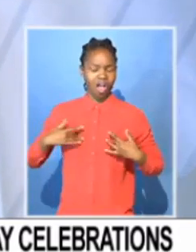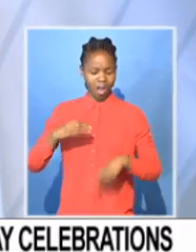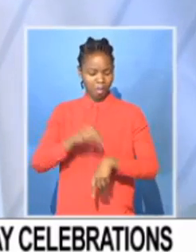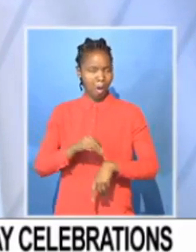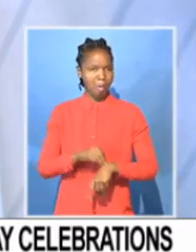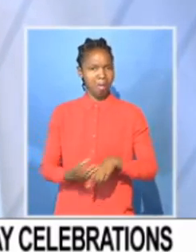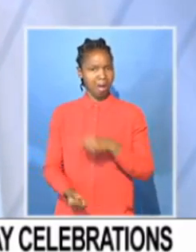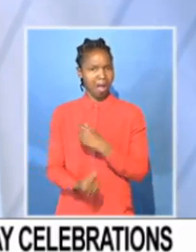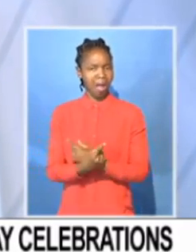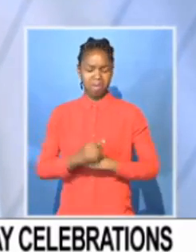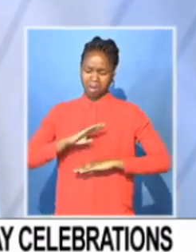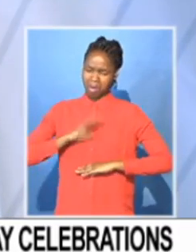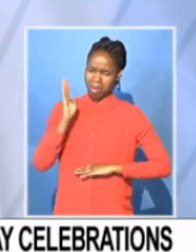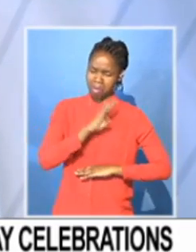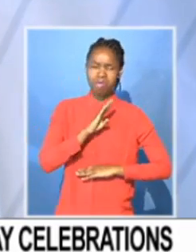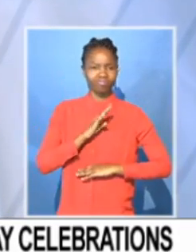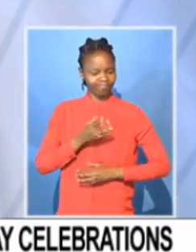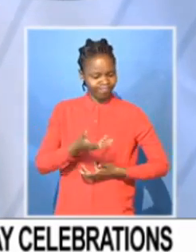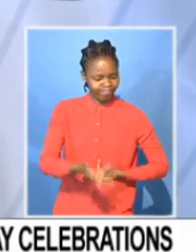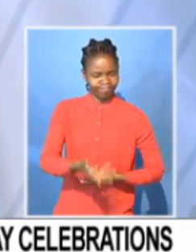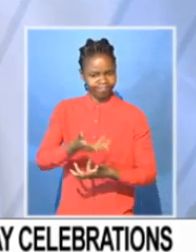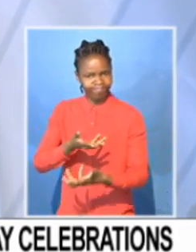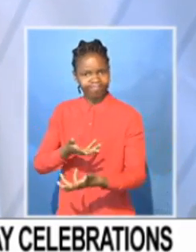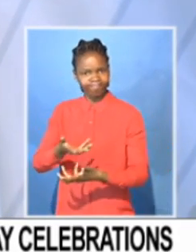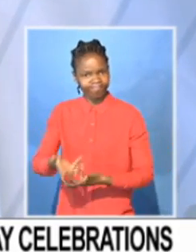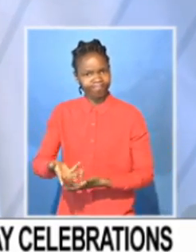affect us all.